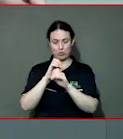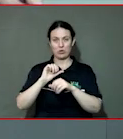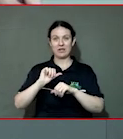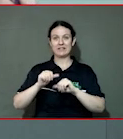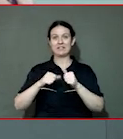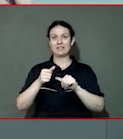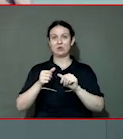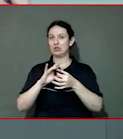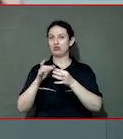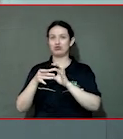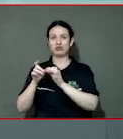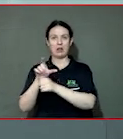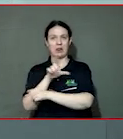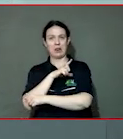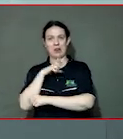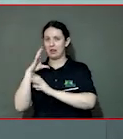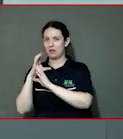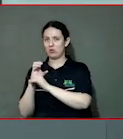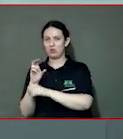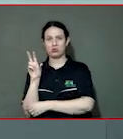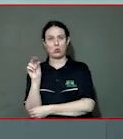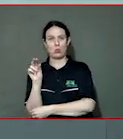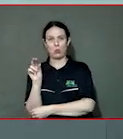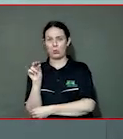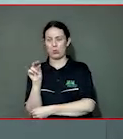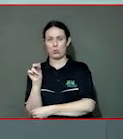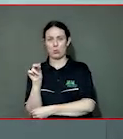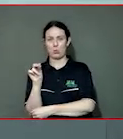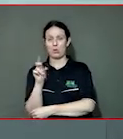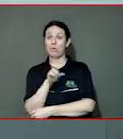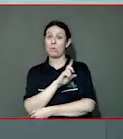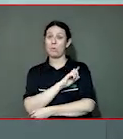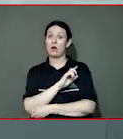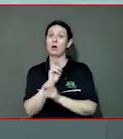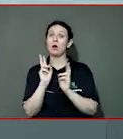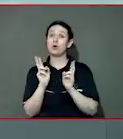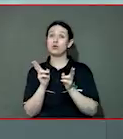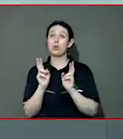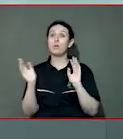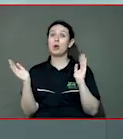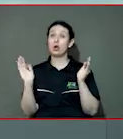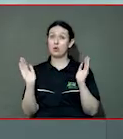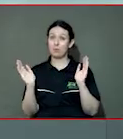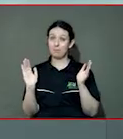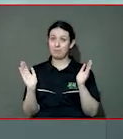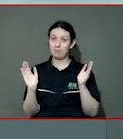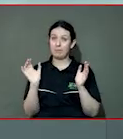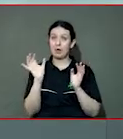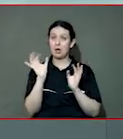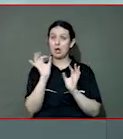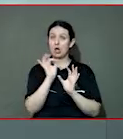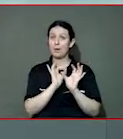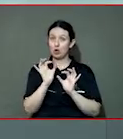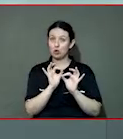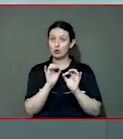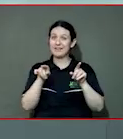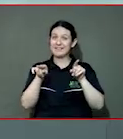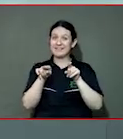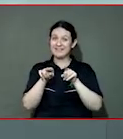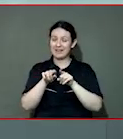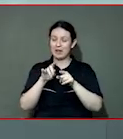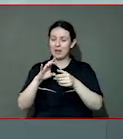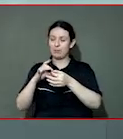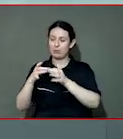not the chain length. Because usually you compare organic molecules with the same chain